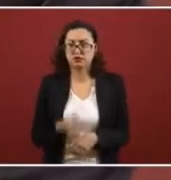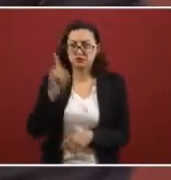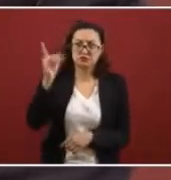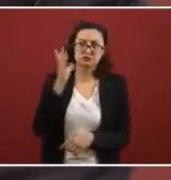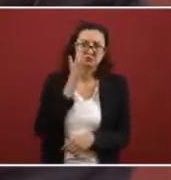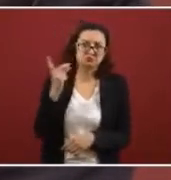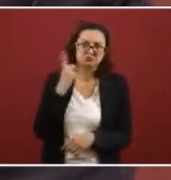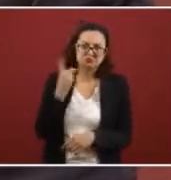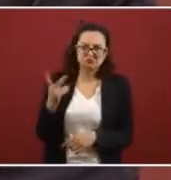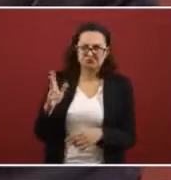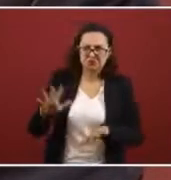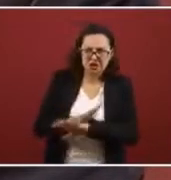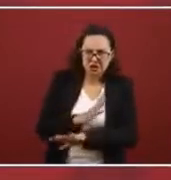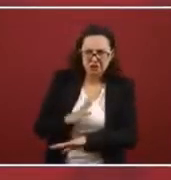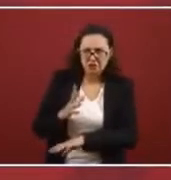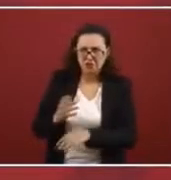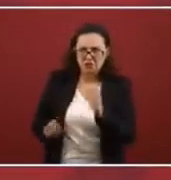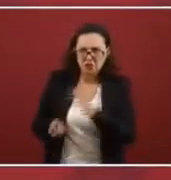this reform or